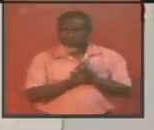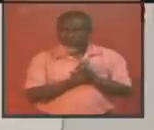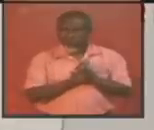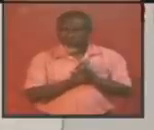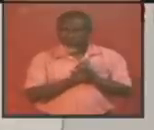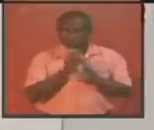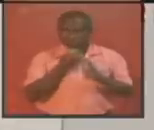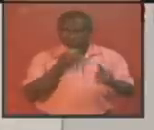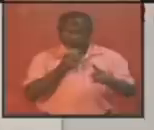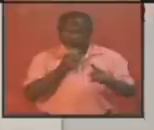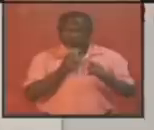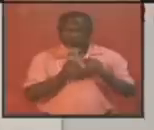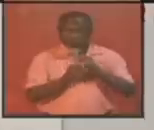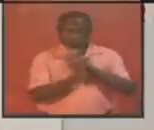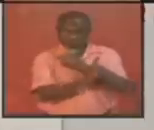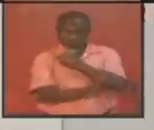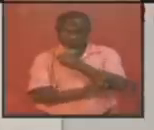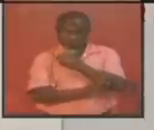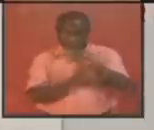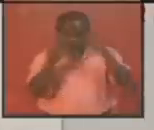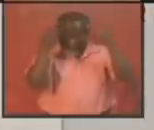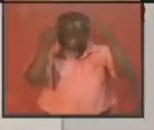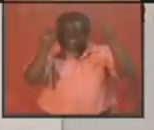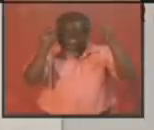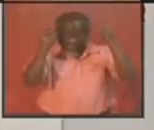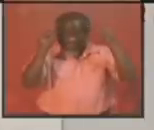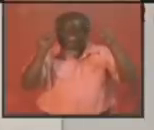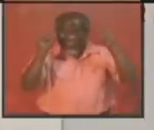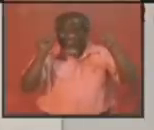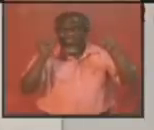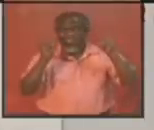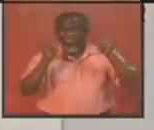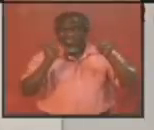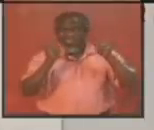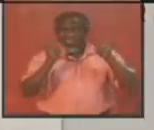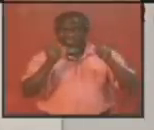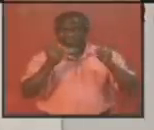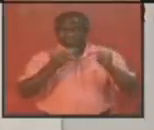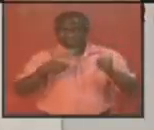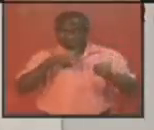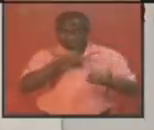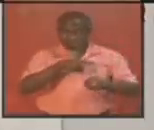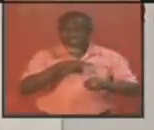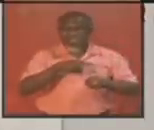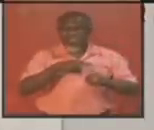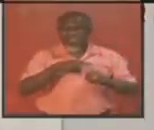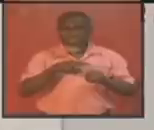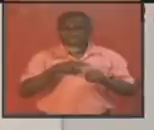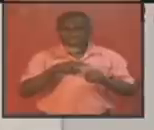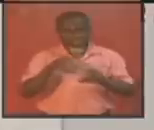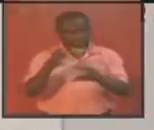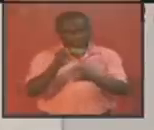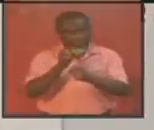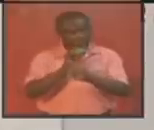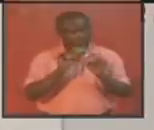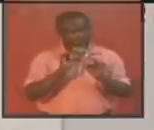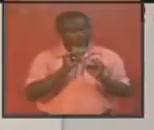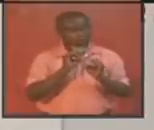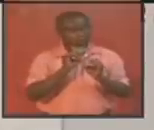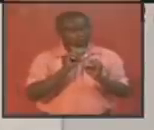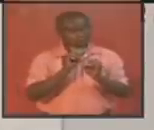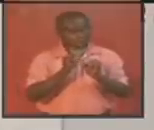Ministry of Foreign and CARICOM Affairs is this. We have received no offer